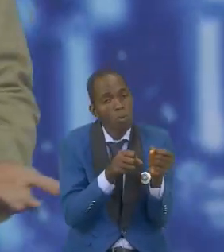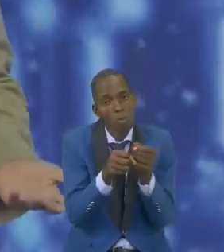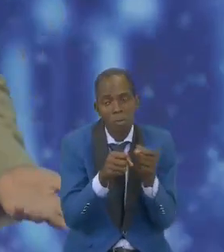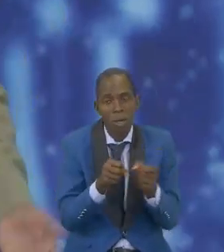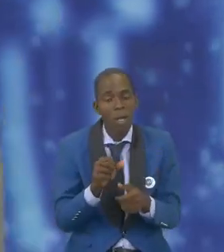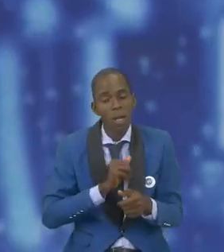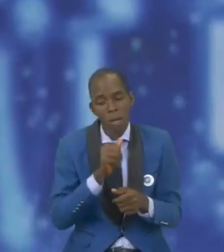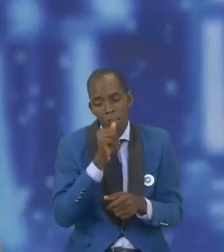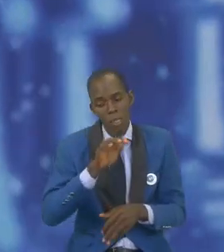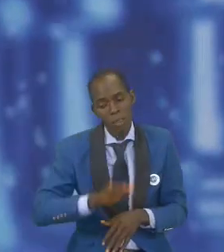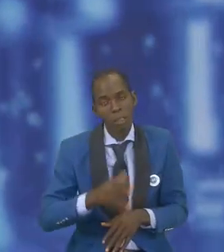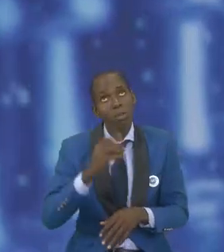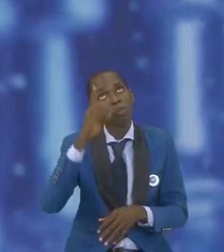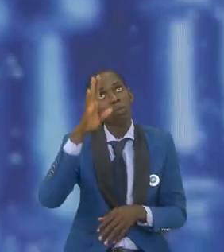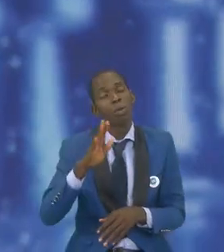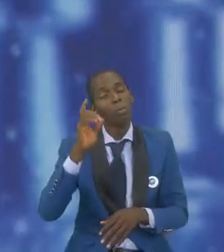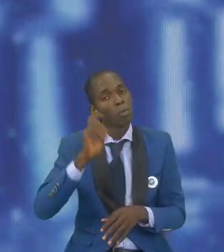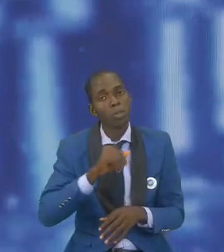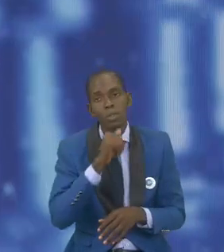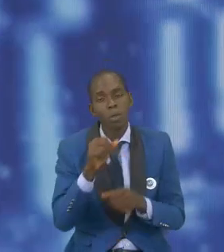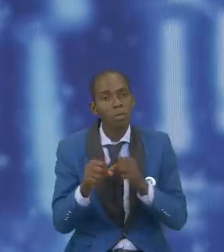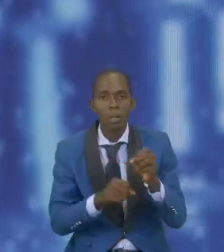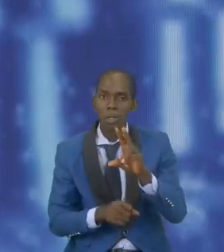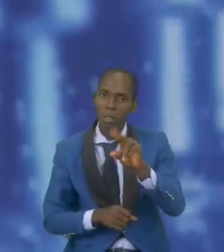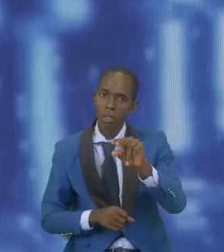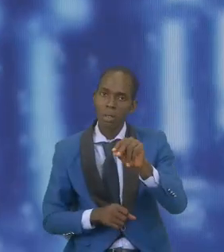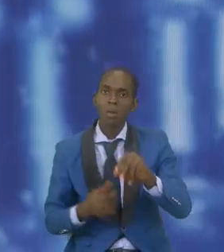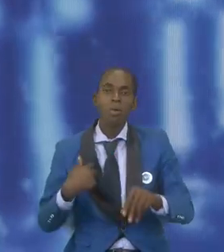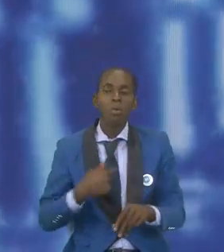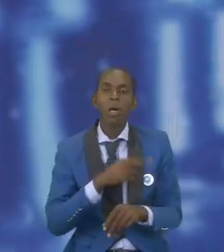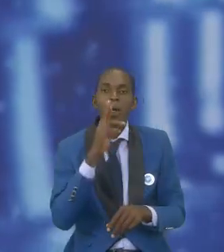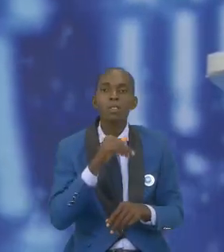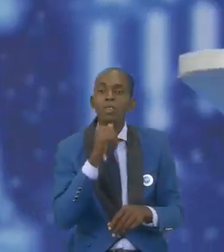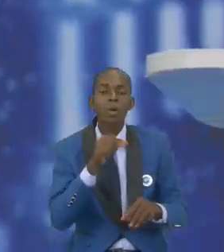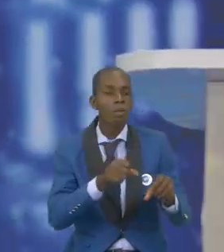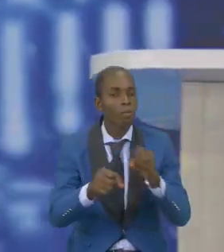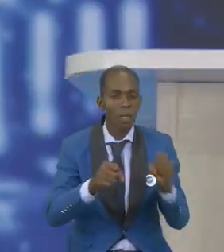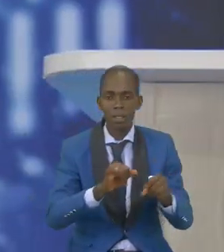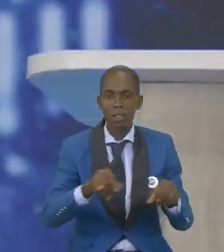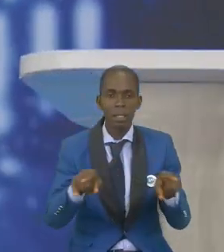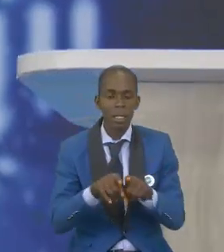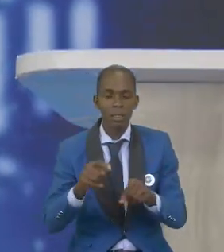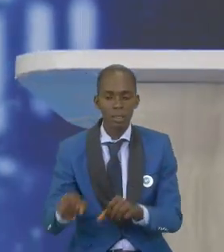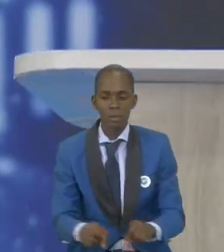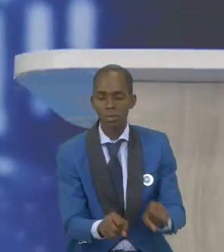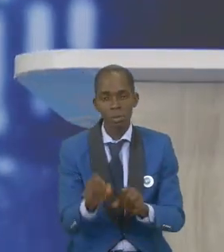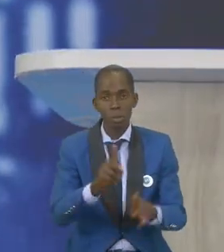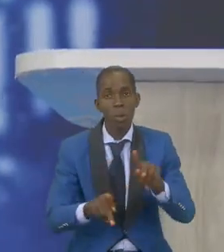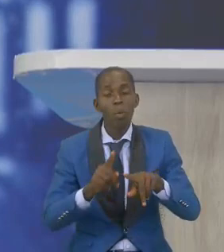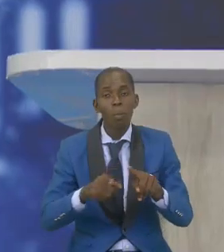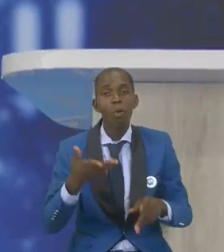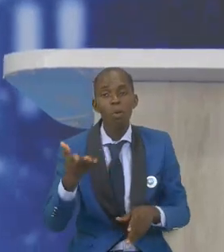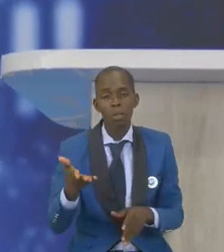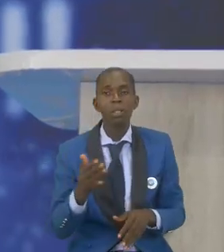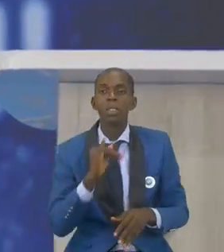of God should not fight. We should not fight the fight on the street, but there is a fight of faith that